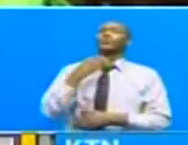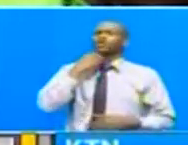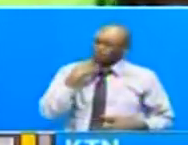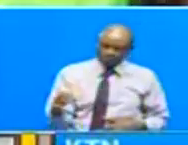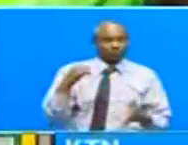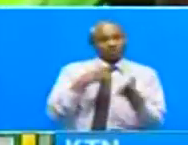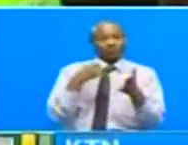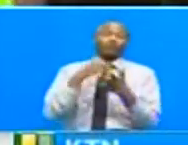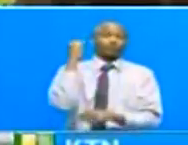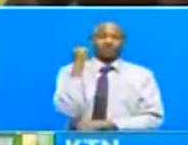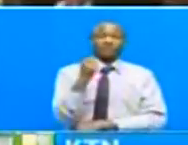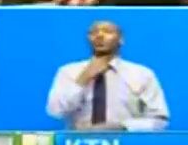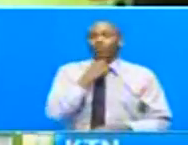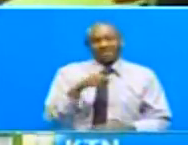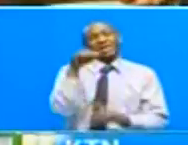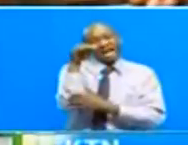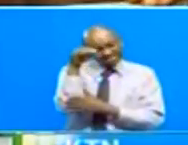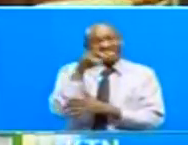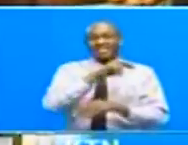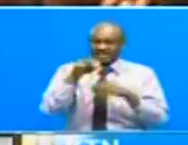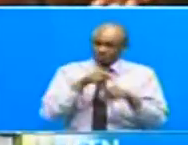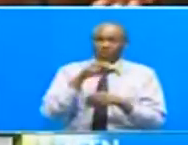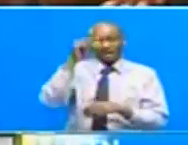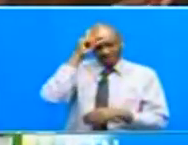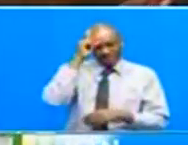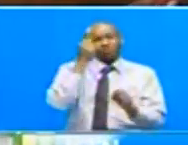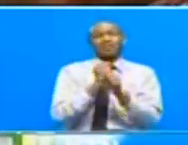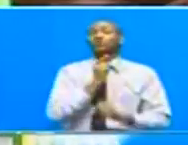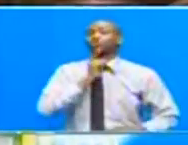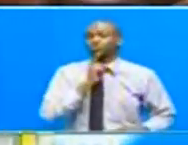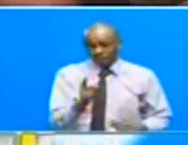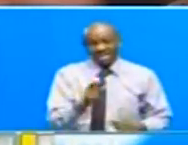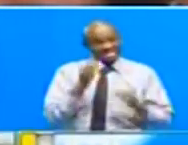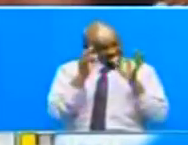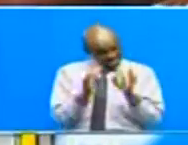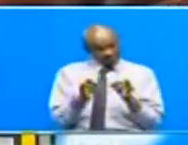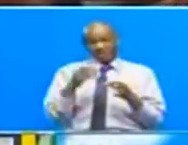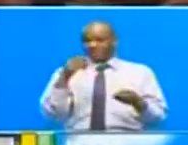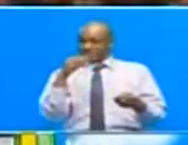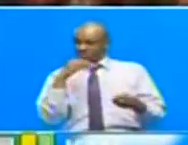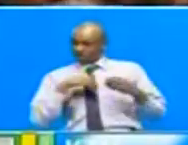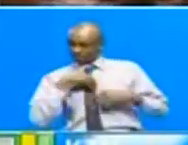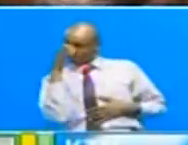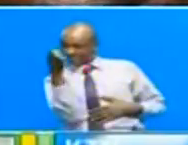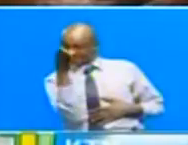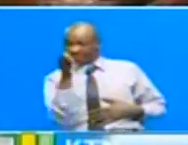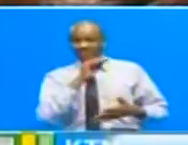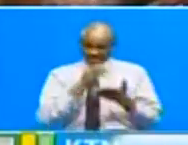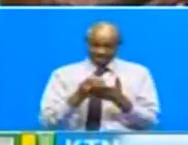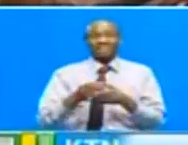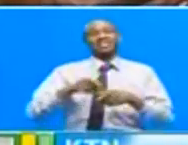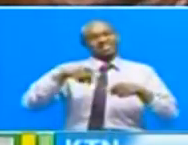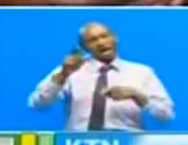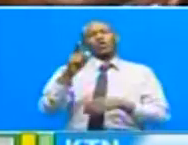to involve in politics. All we are asking the national government is to ensure that if there was any misappropriation of funds,